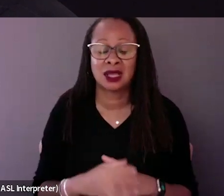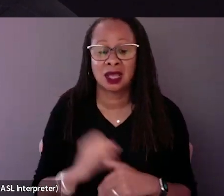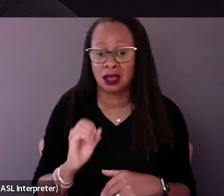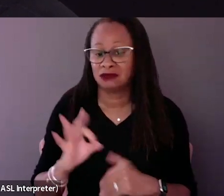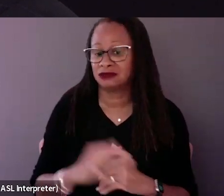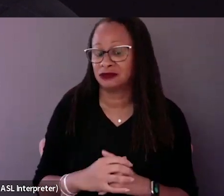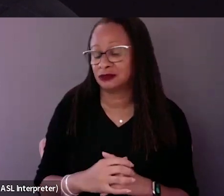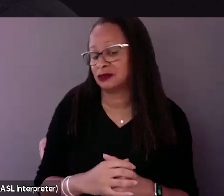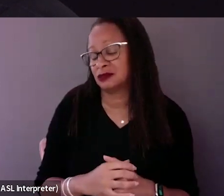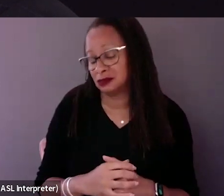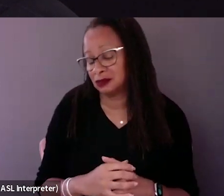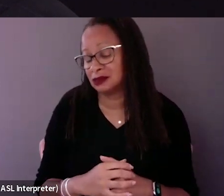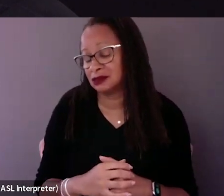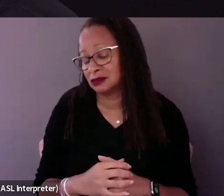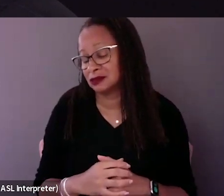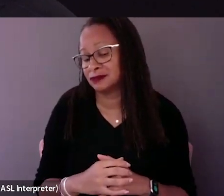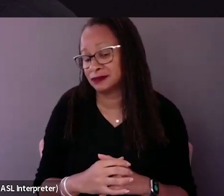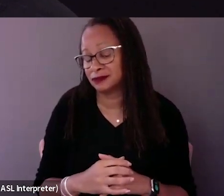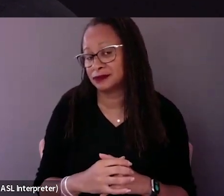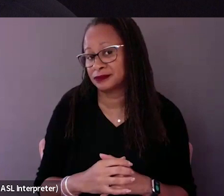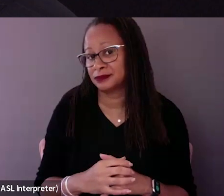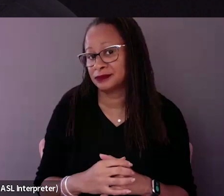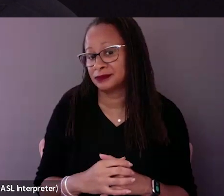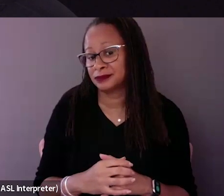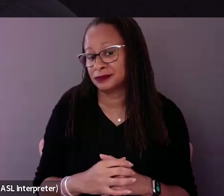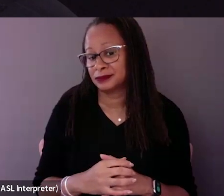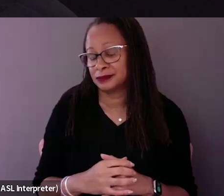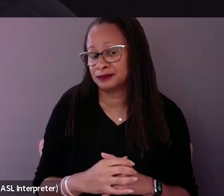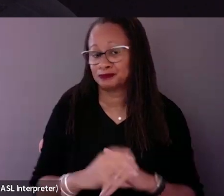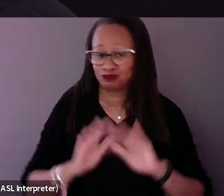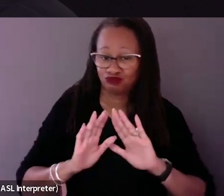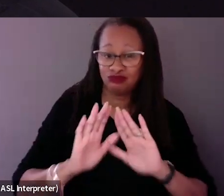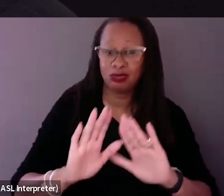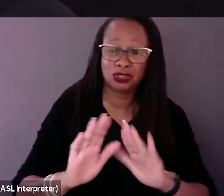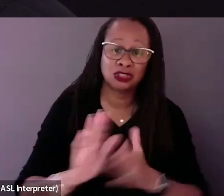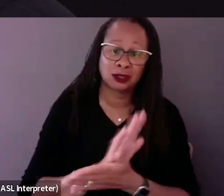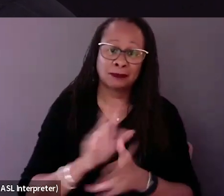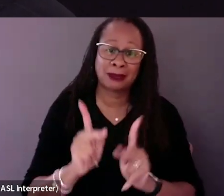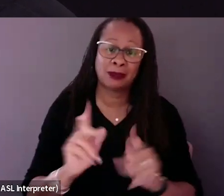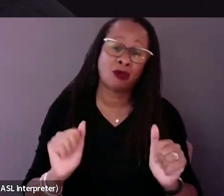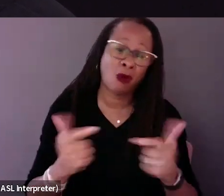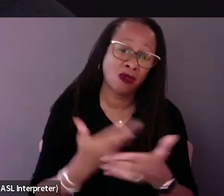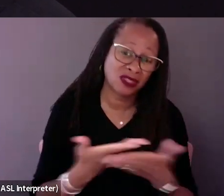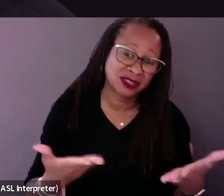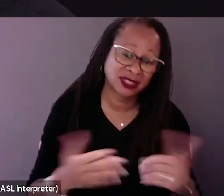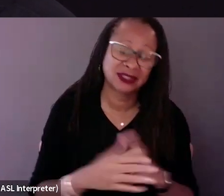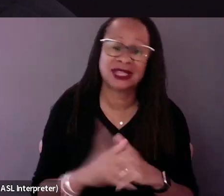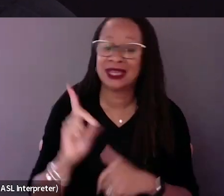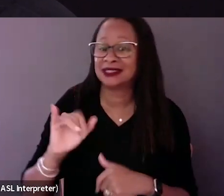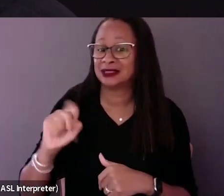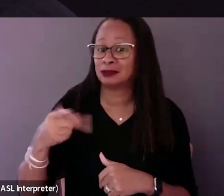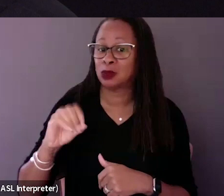of pushing people, all of these things, dispossession,